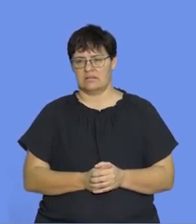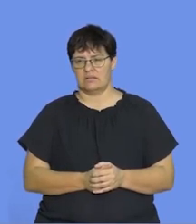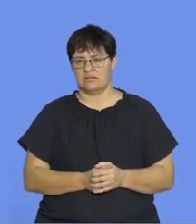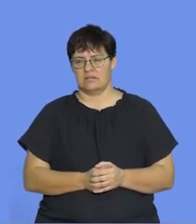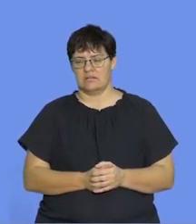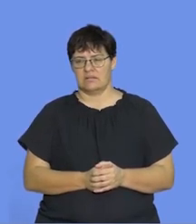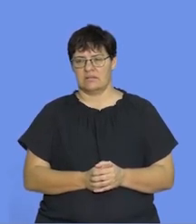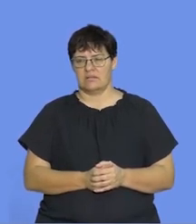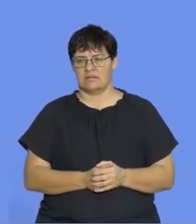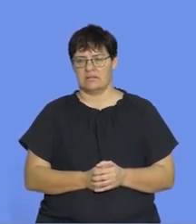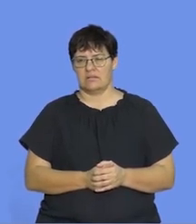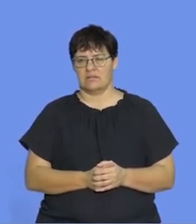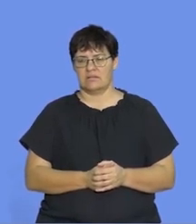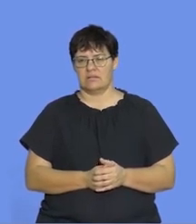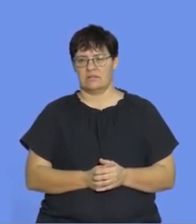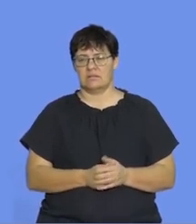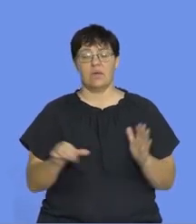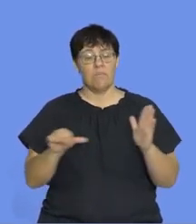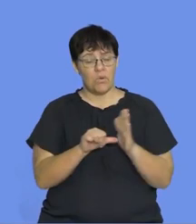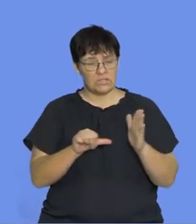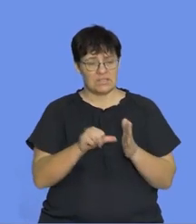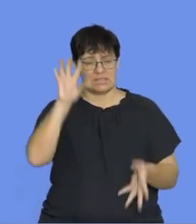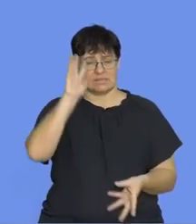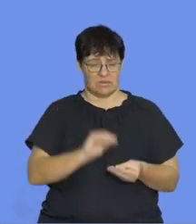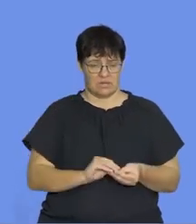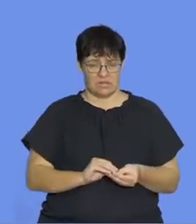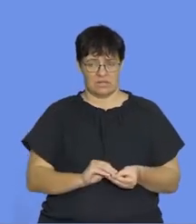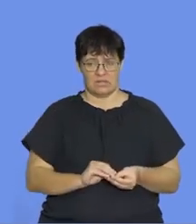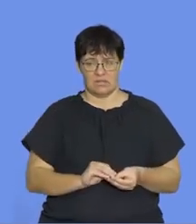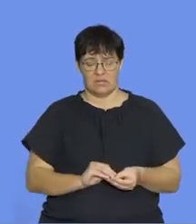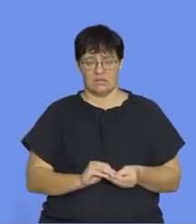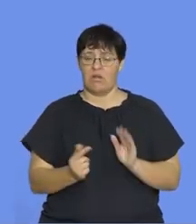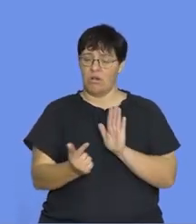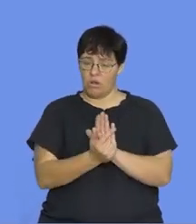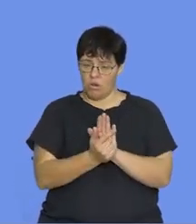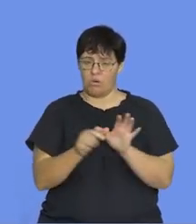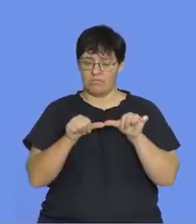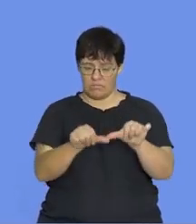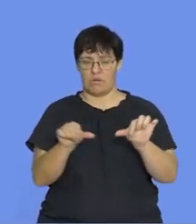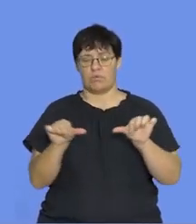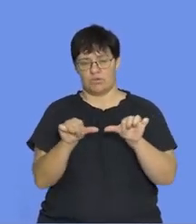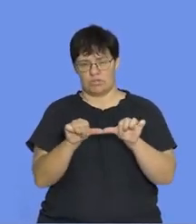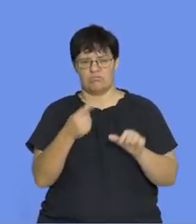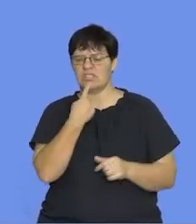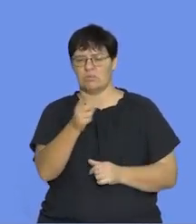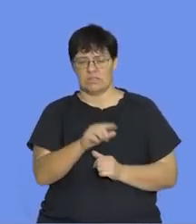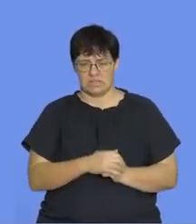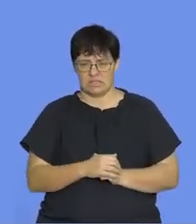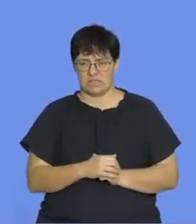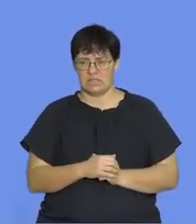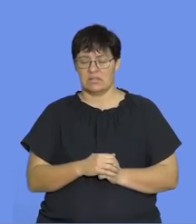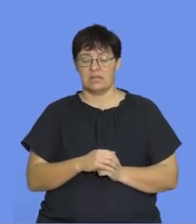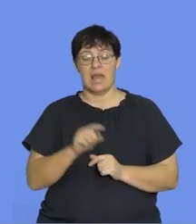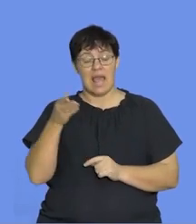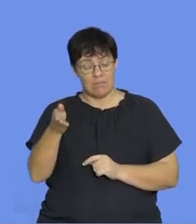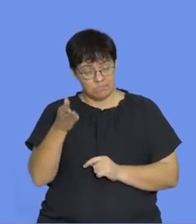also, what is also important in summary is that there is the law of constant proportion. What does that say? That the elements are always present